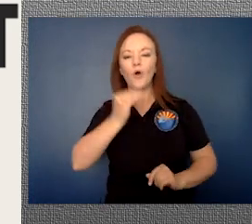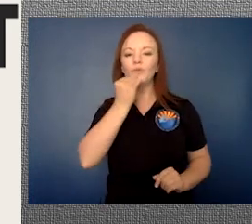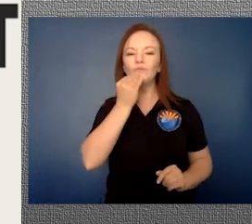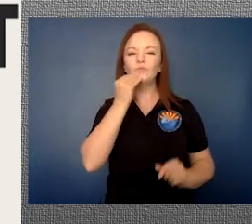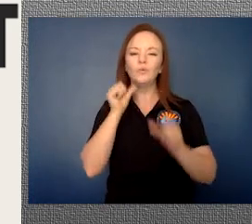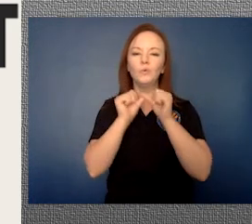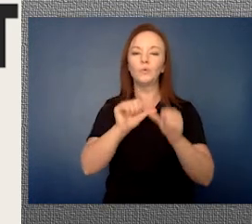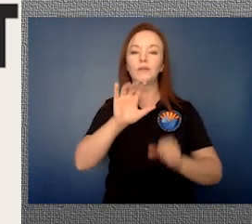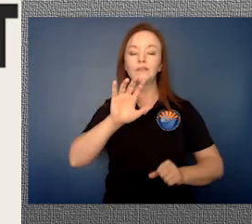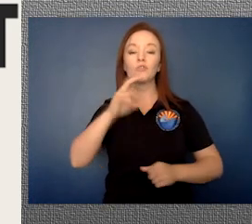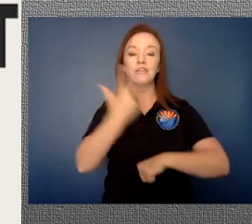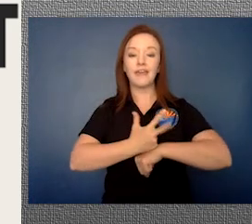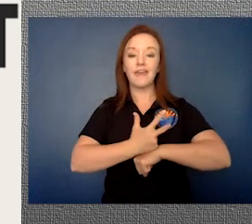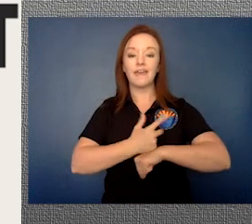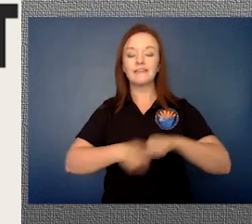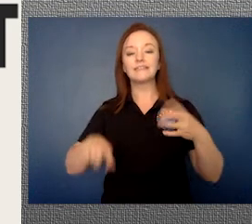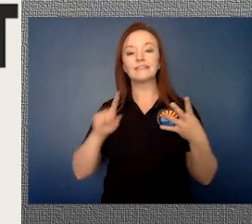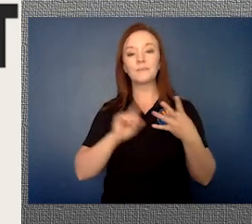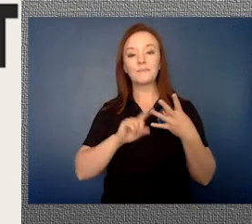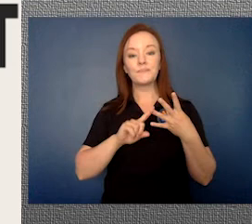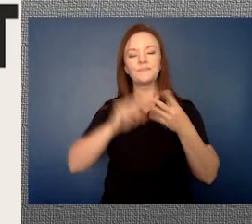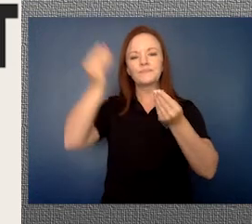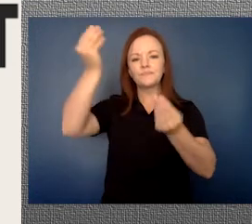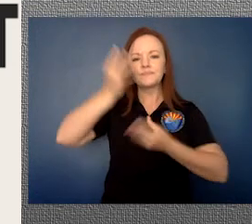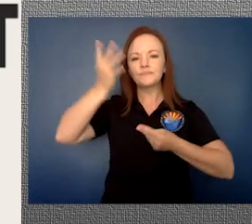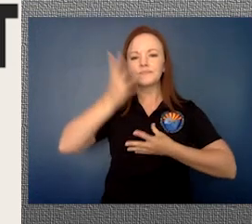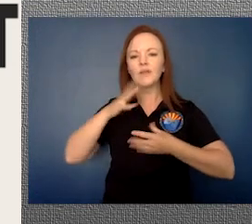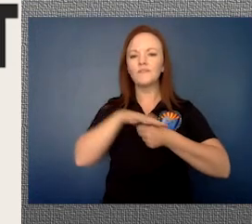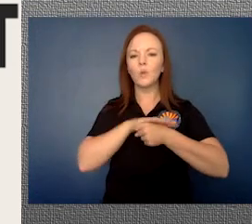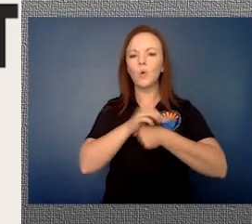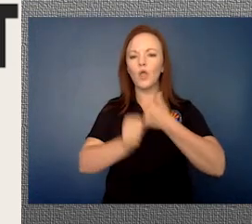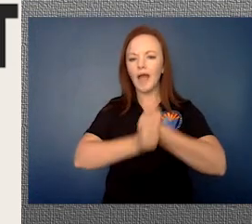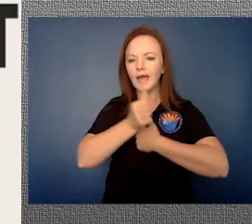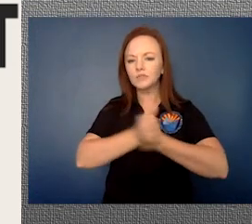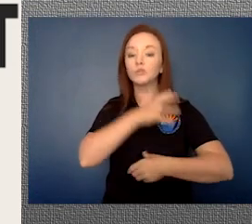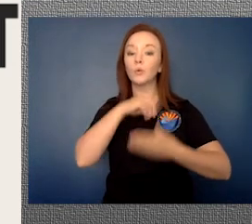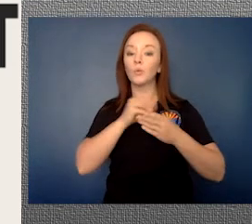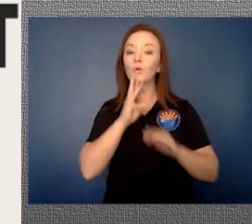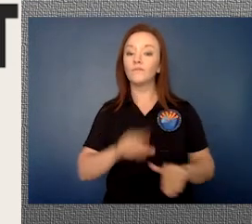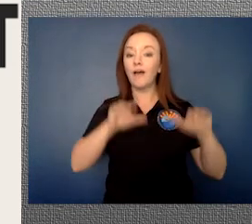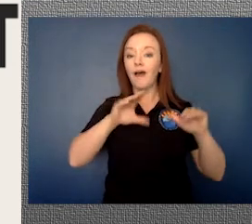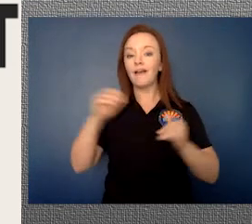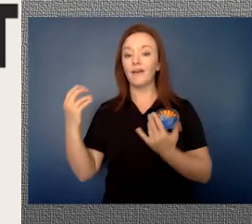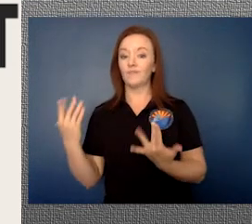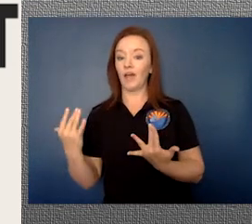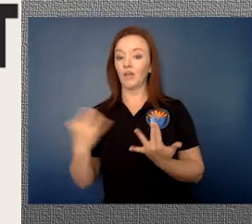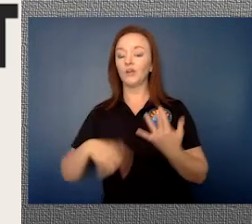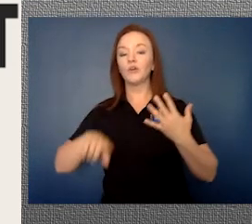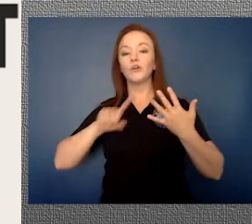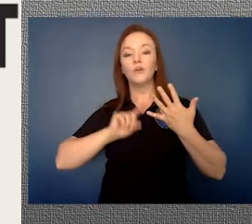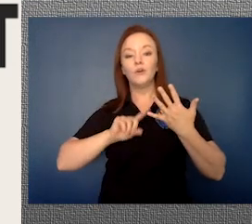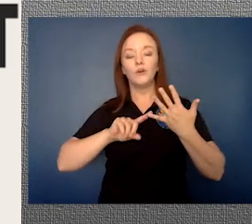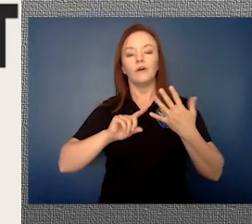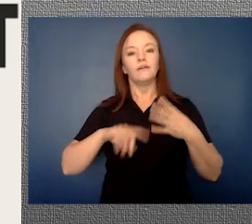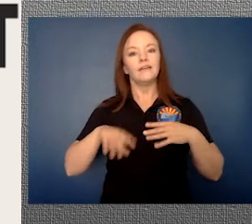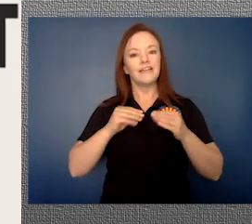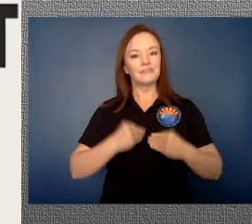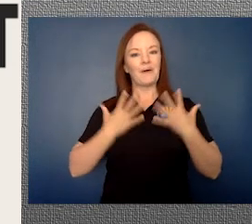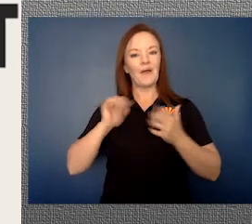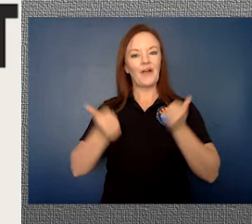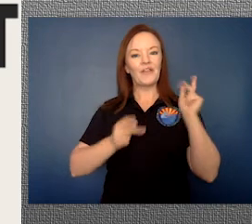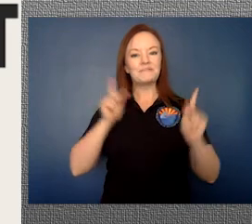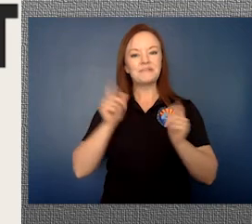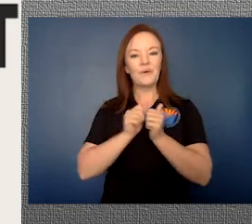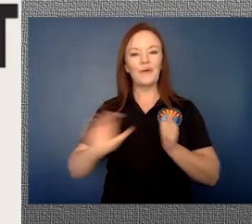3 days. Be informed of local hazards, including flood and fire risk, and inspire others by your preparedness